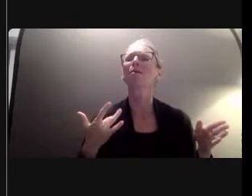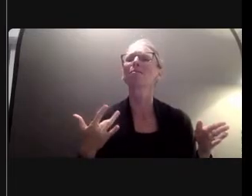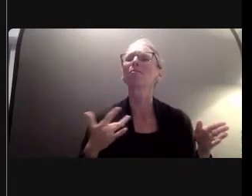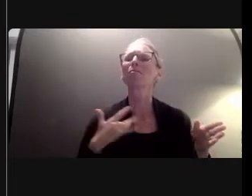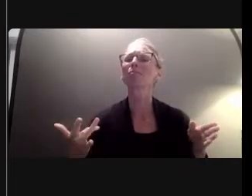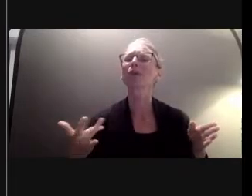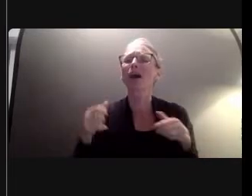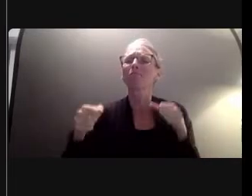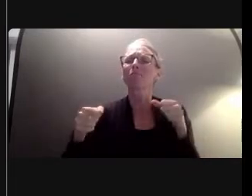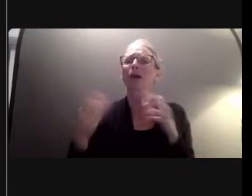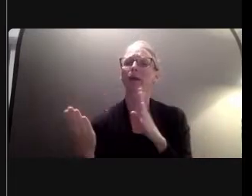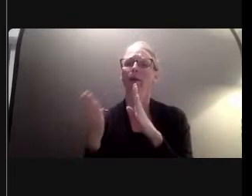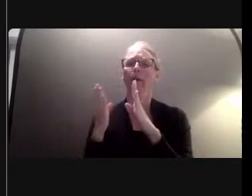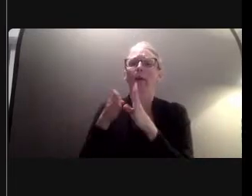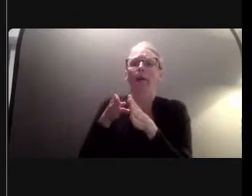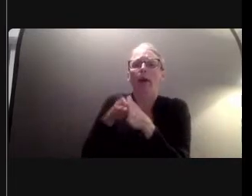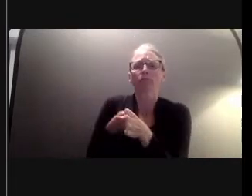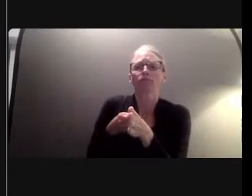trails more